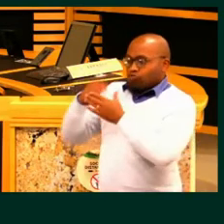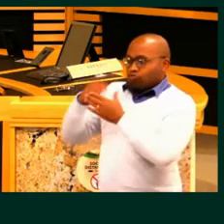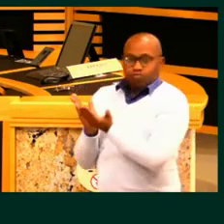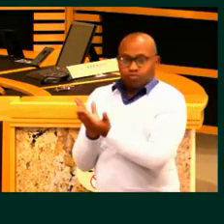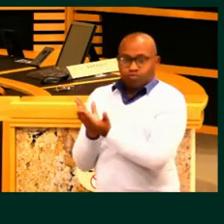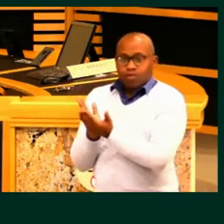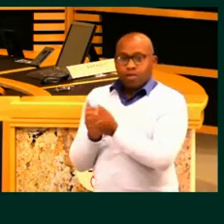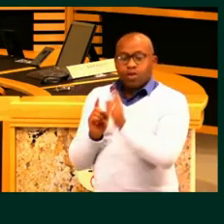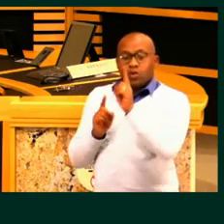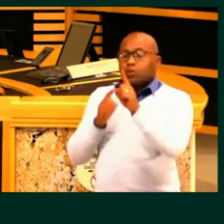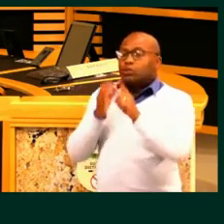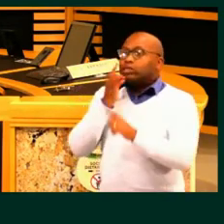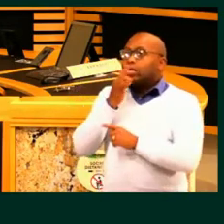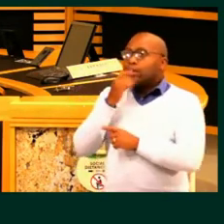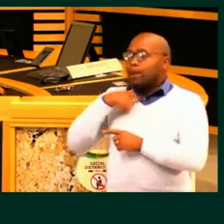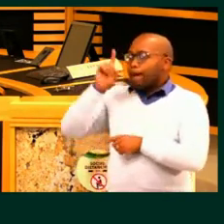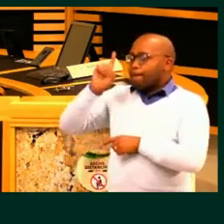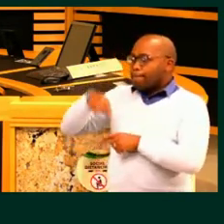suest